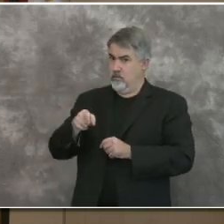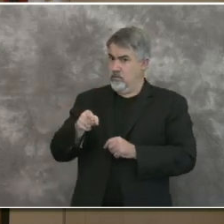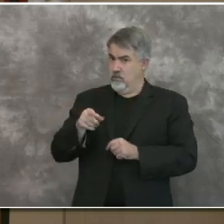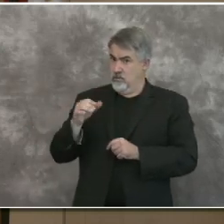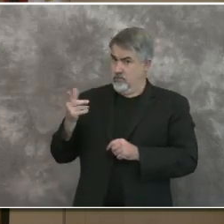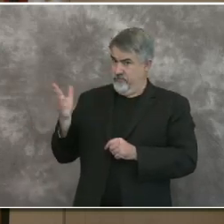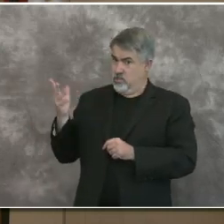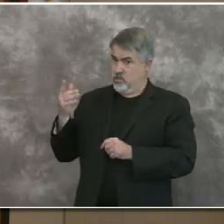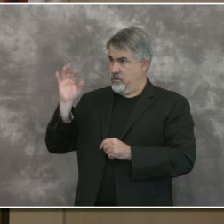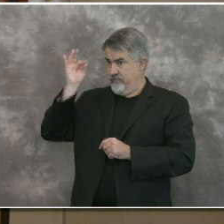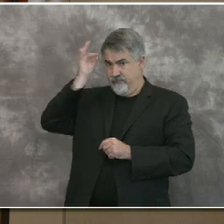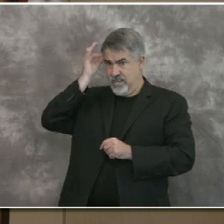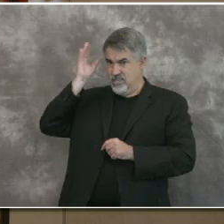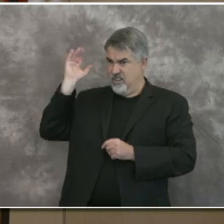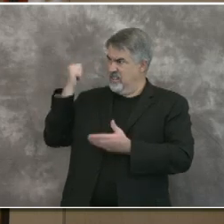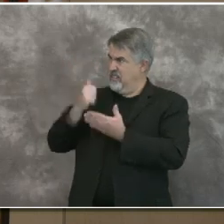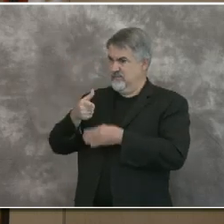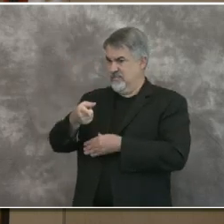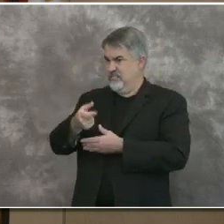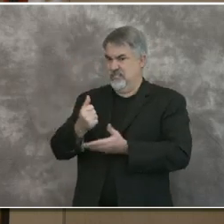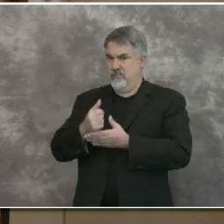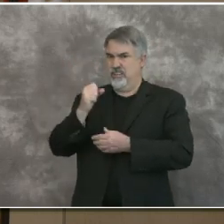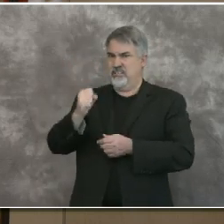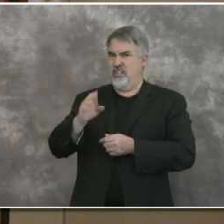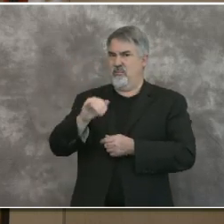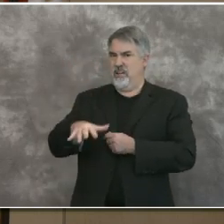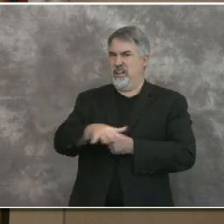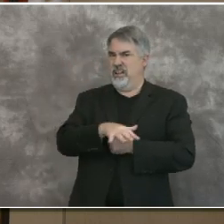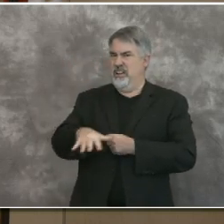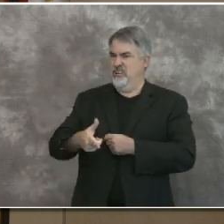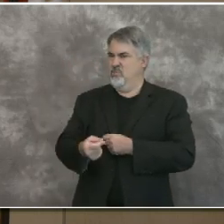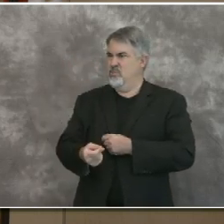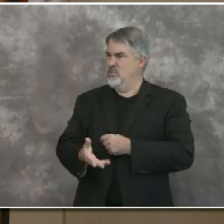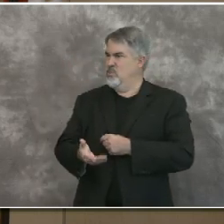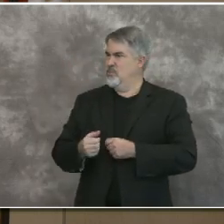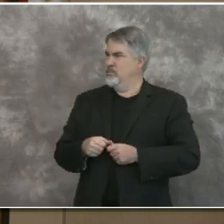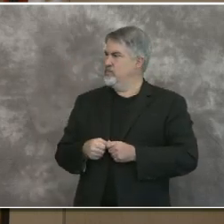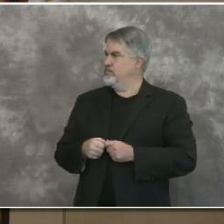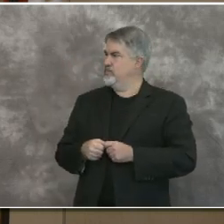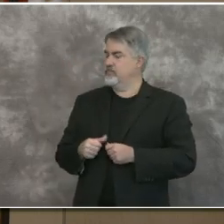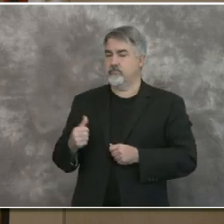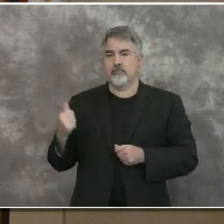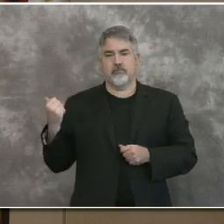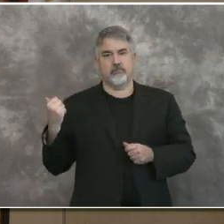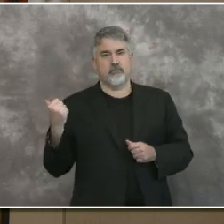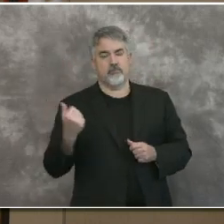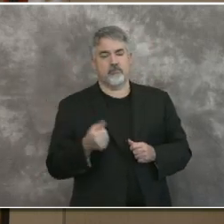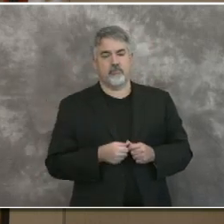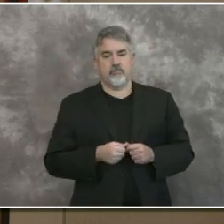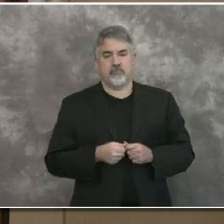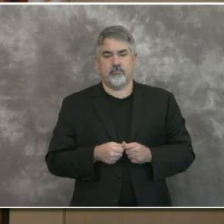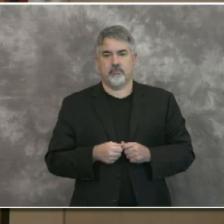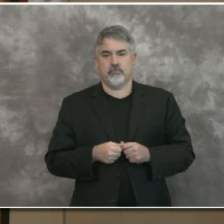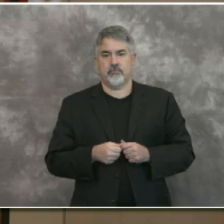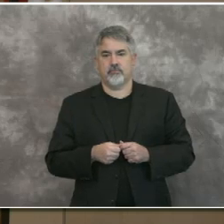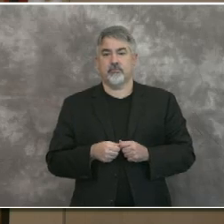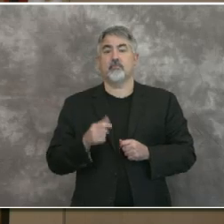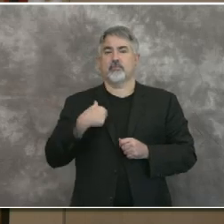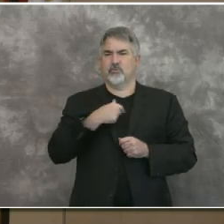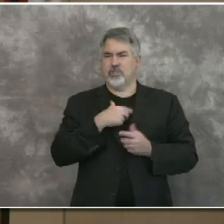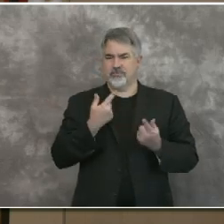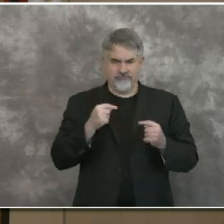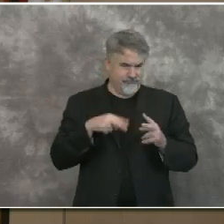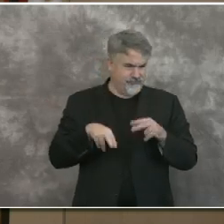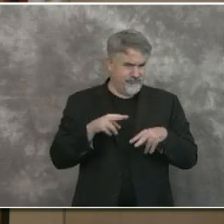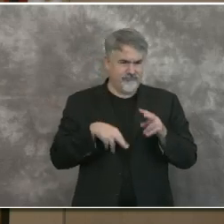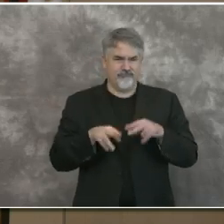government? Well, in terms of decreasing, we are in the process of trying to look at